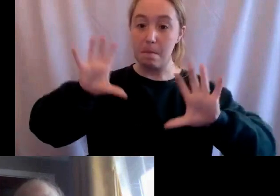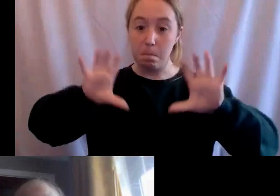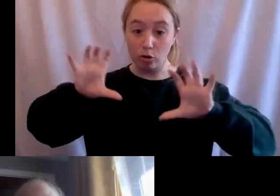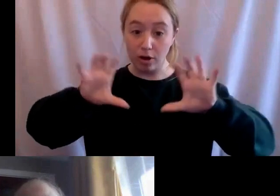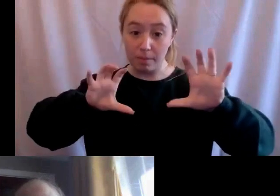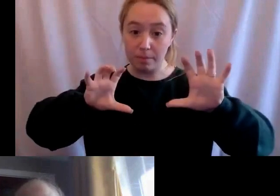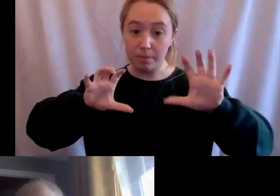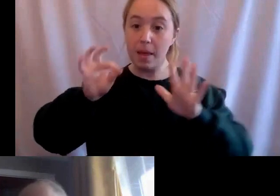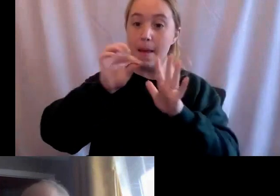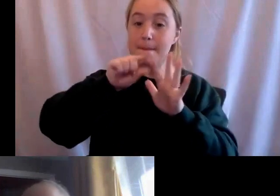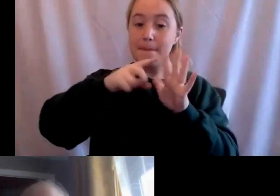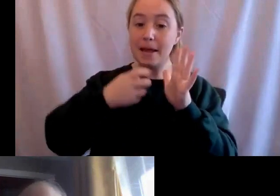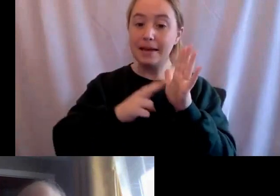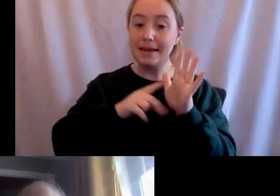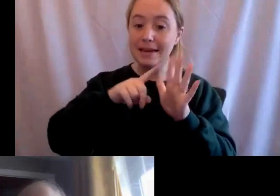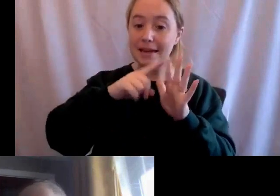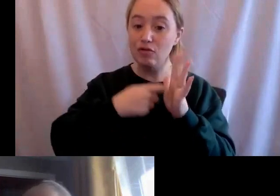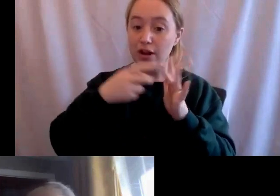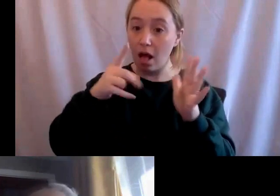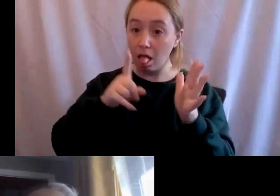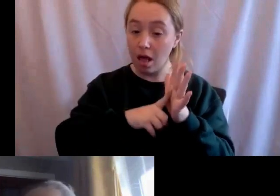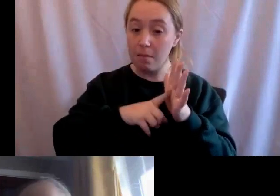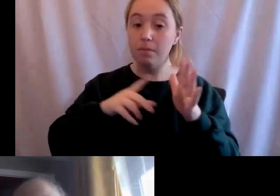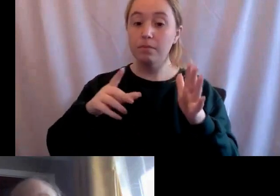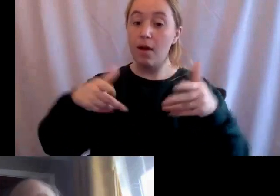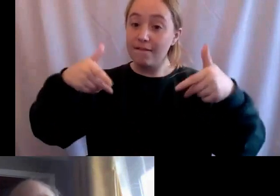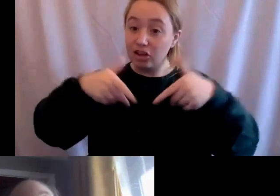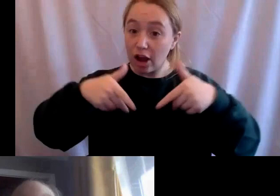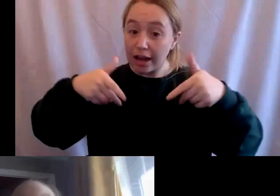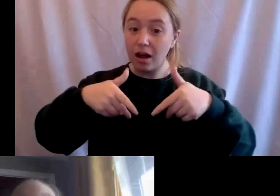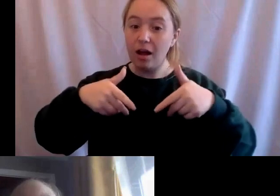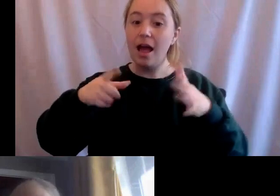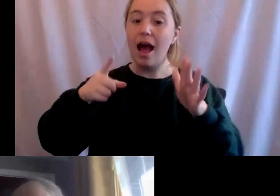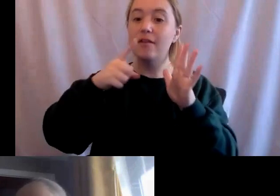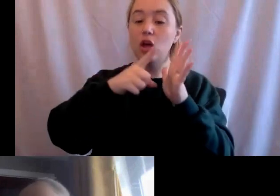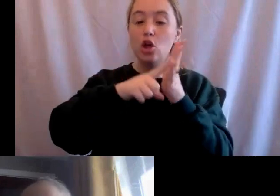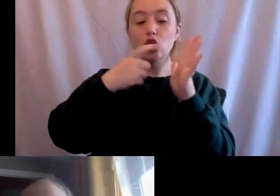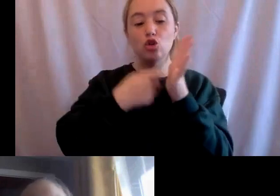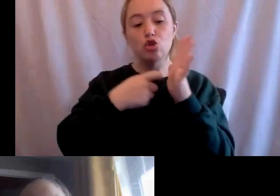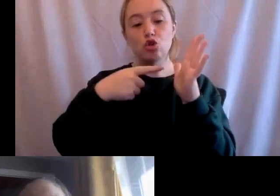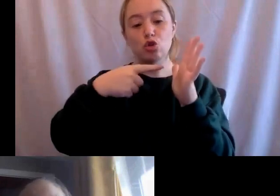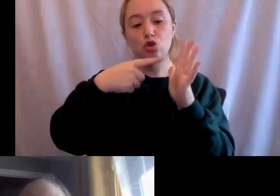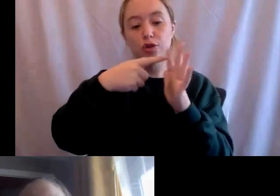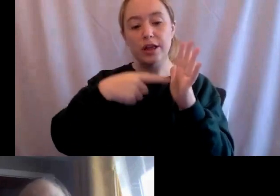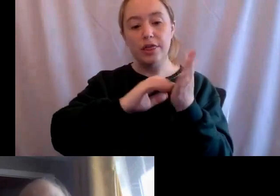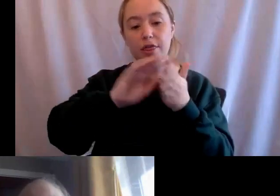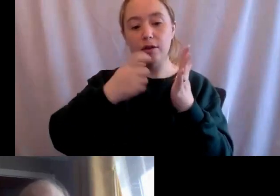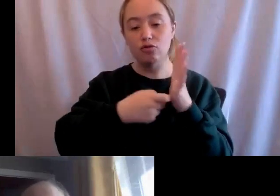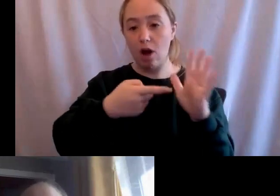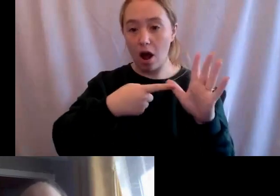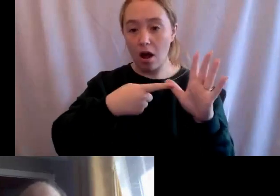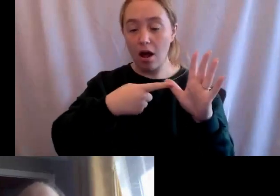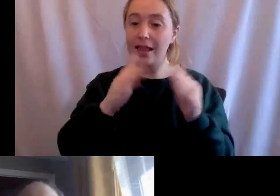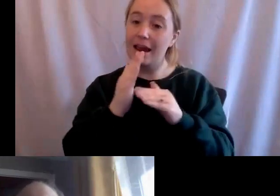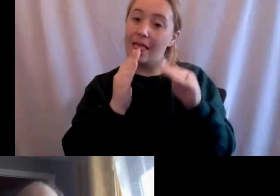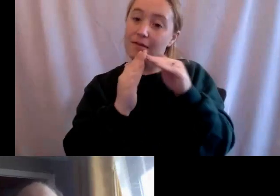your perineal body, your vagina. This is your urethra, or where you pee out of, and your clitoris is up the front here. And